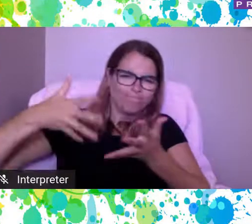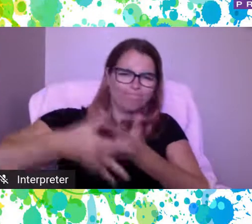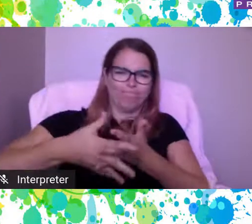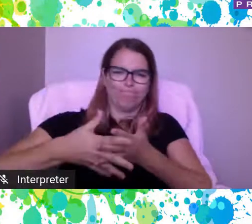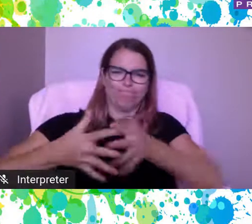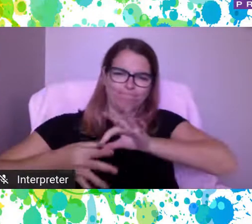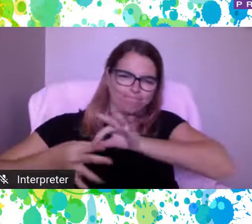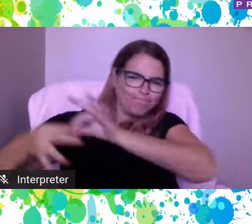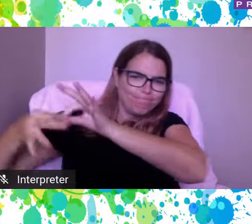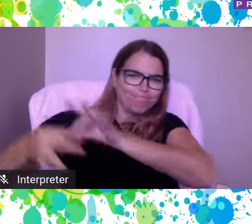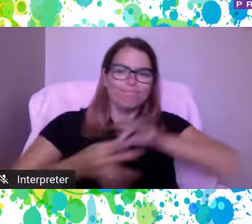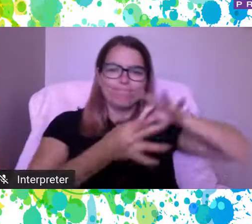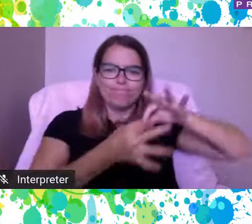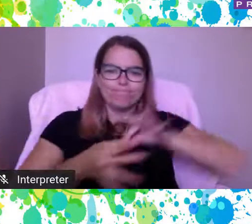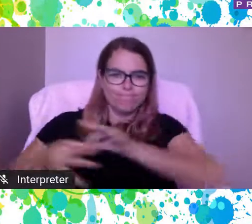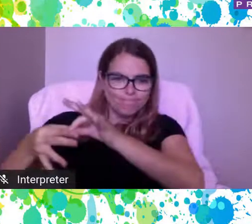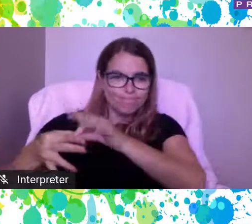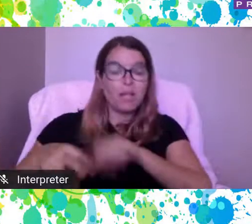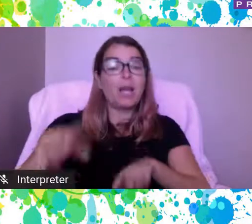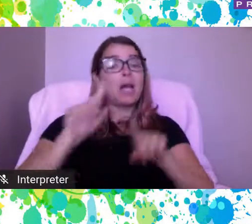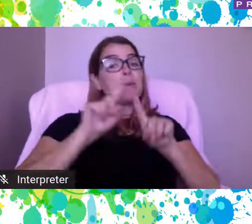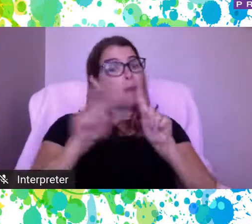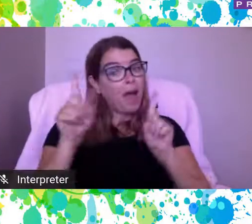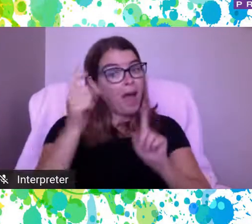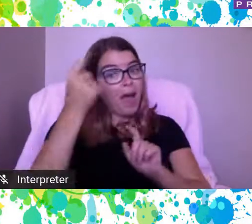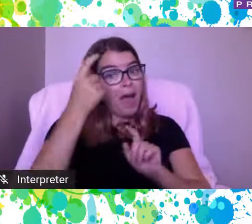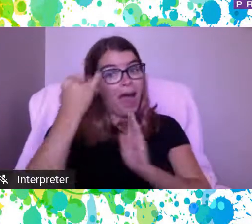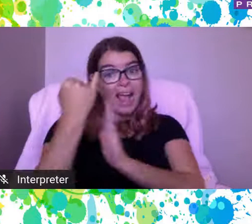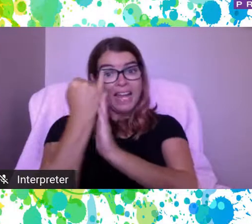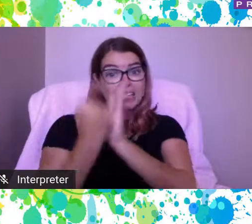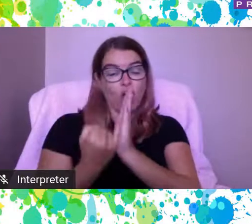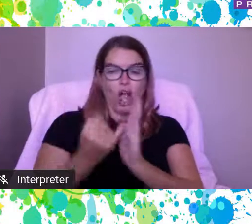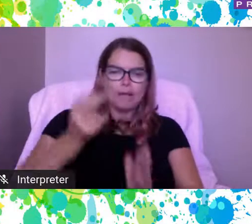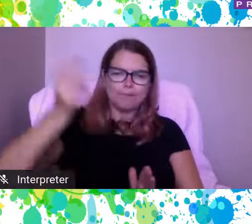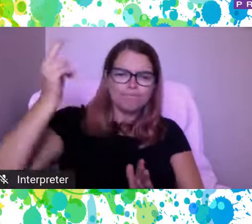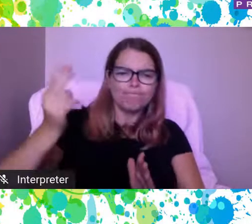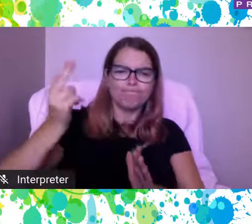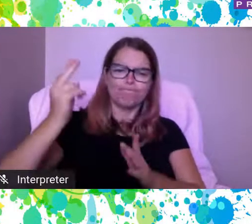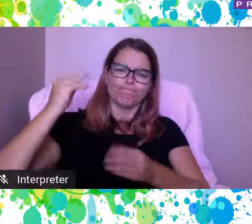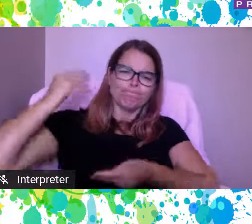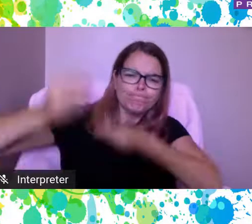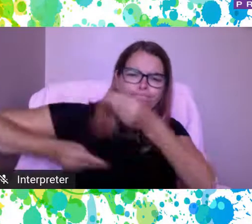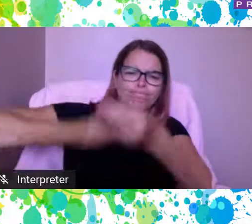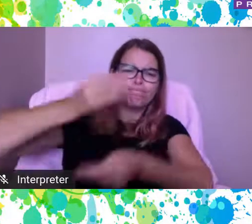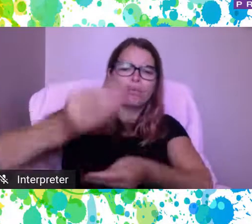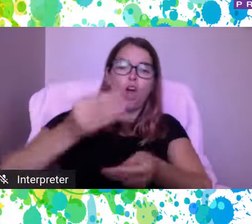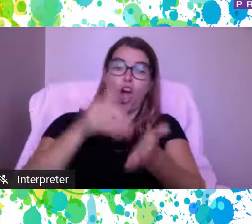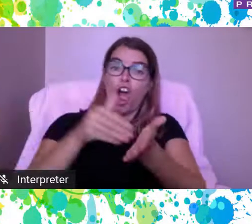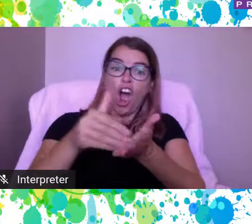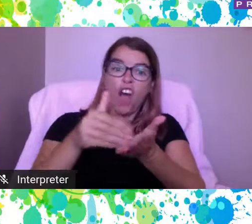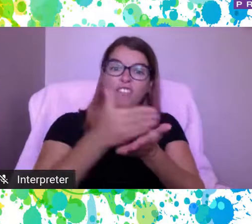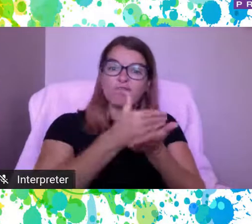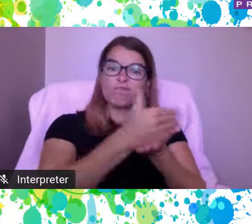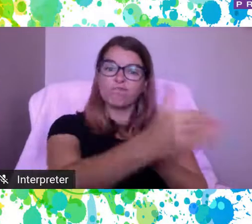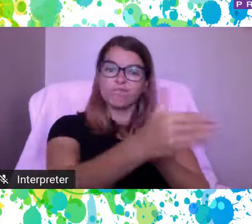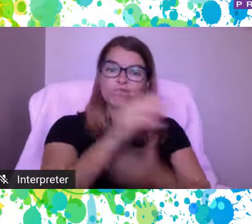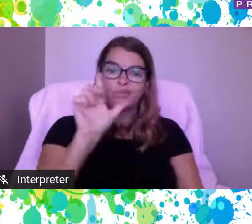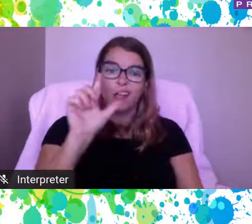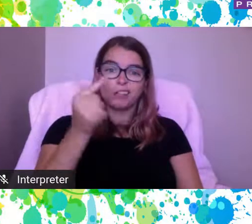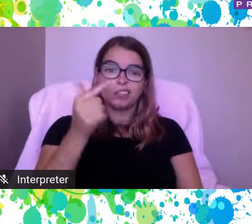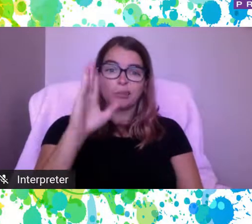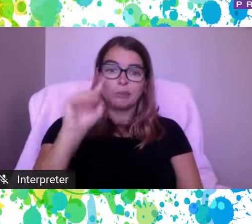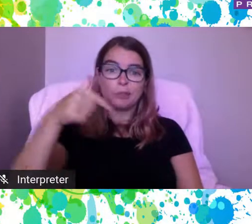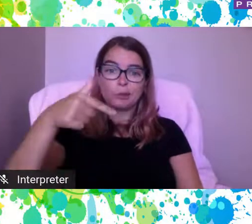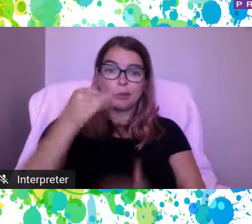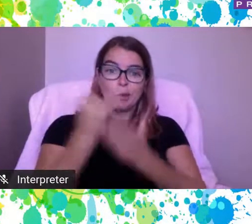But the artistic canon has sometimes, often, dismissed the contributions of LGBTQ artists and erased